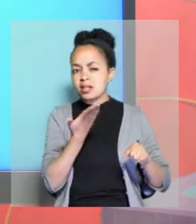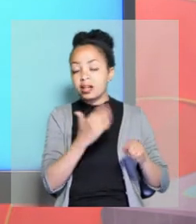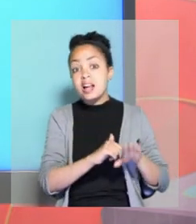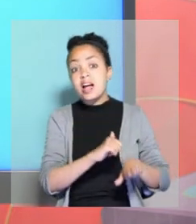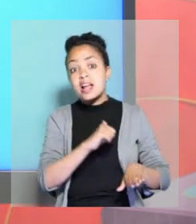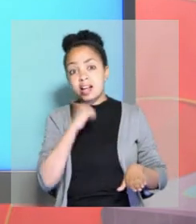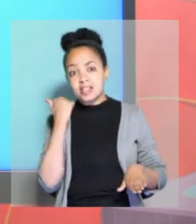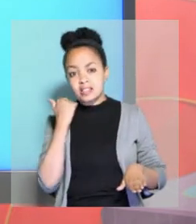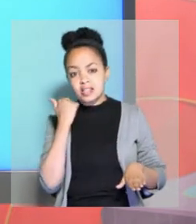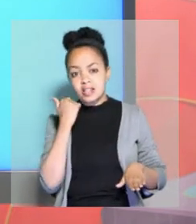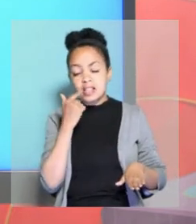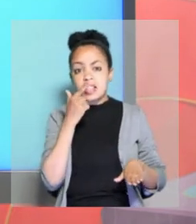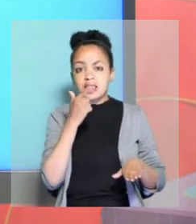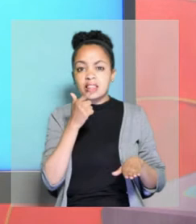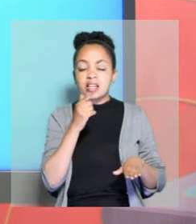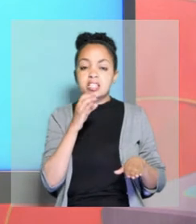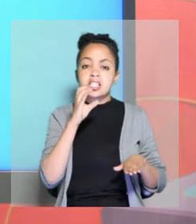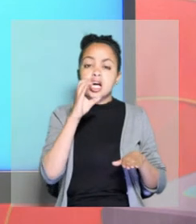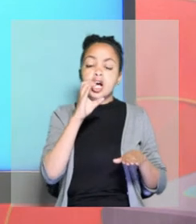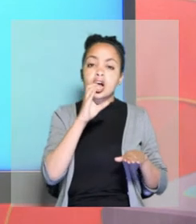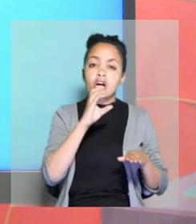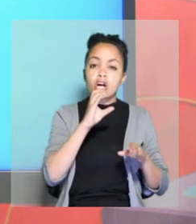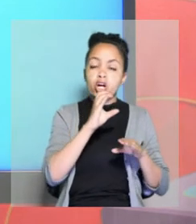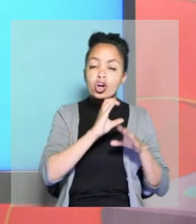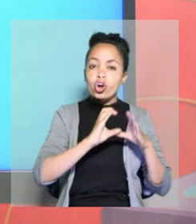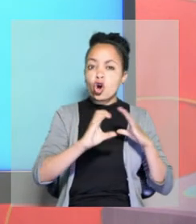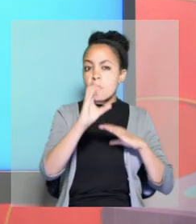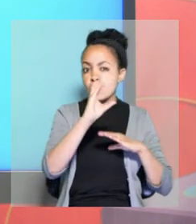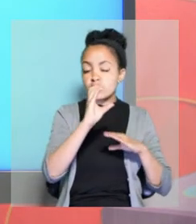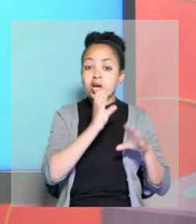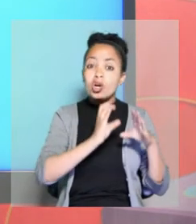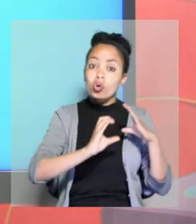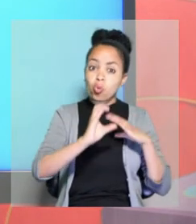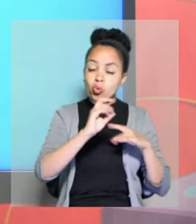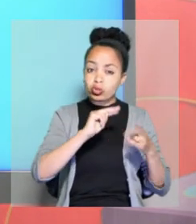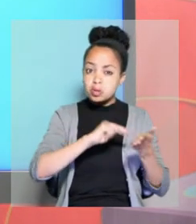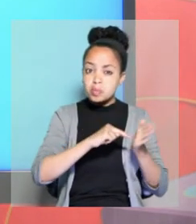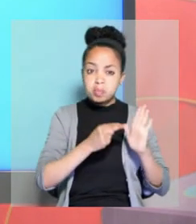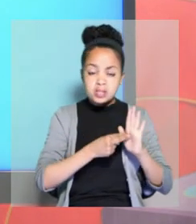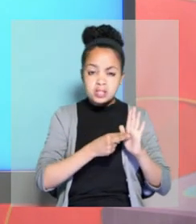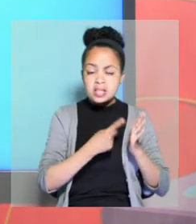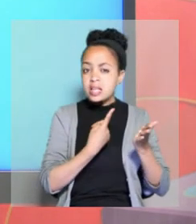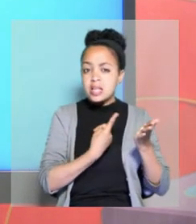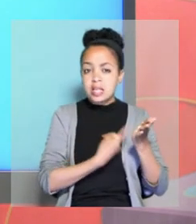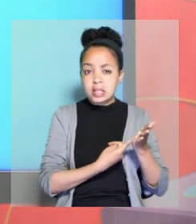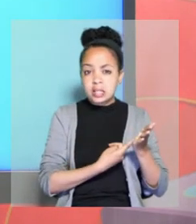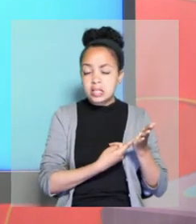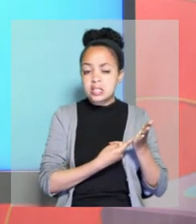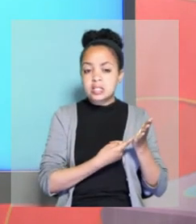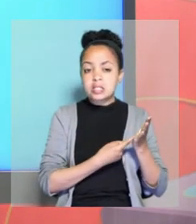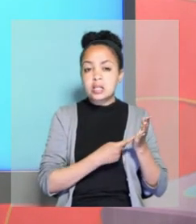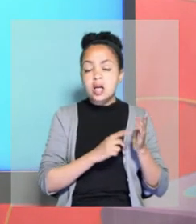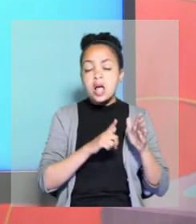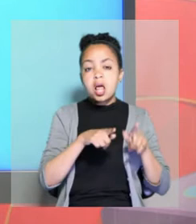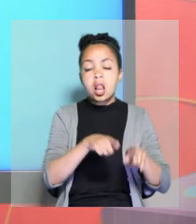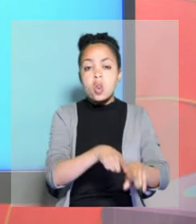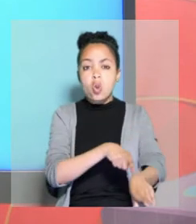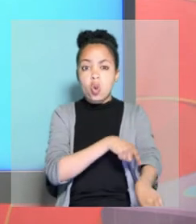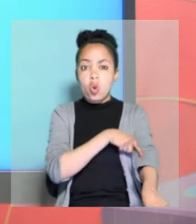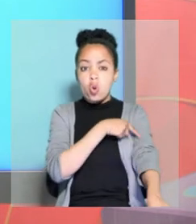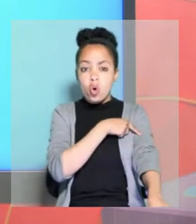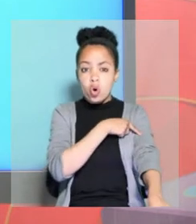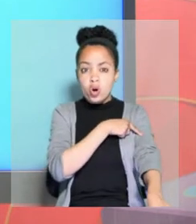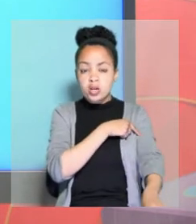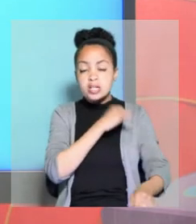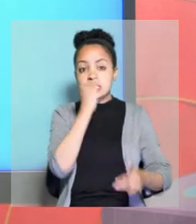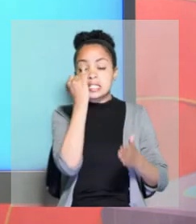another, there is a chromosome. When we say chromosome, it is a long